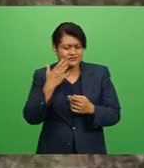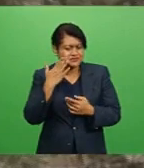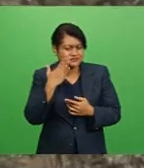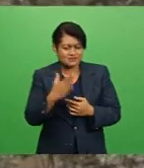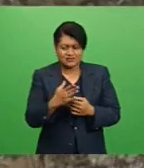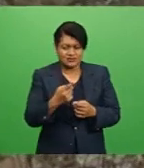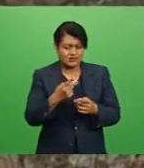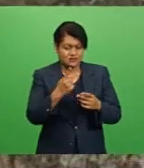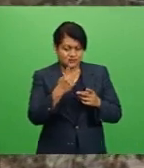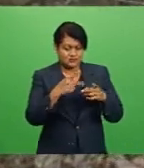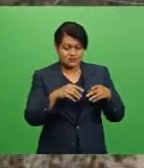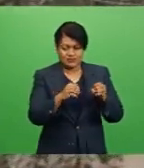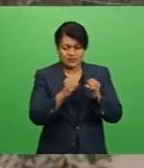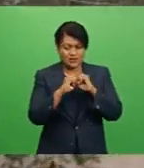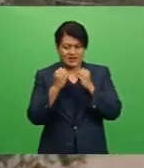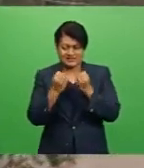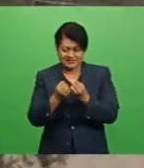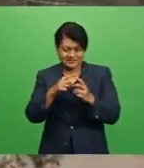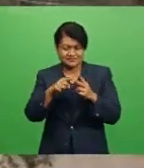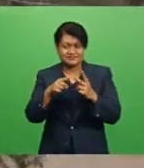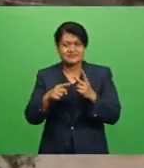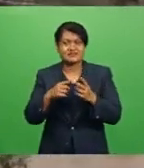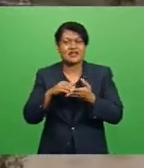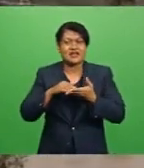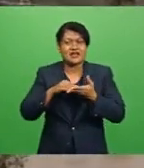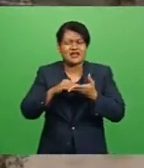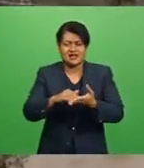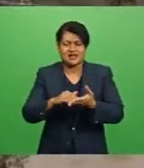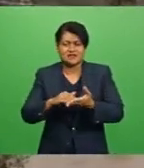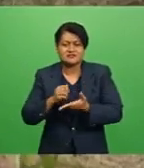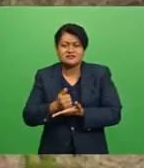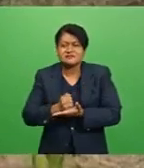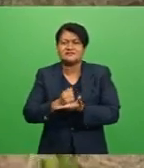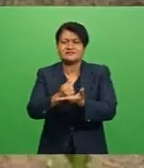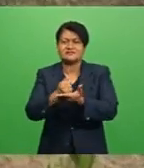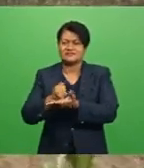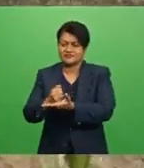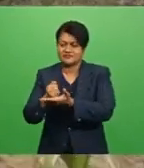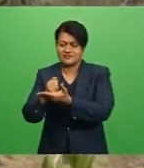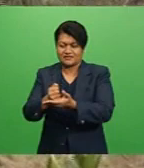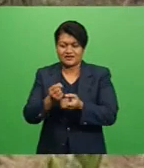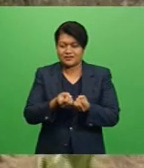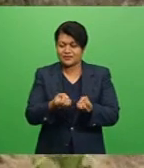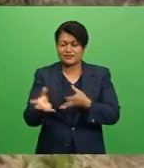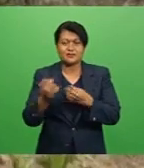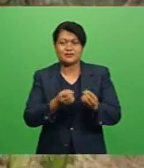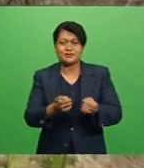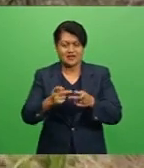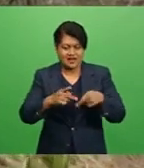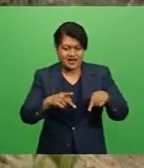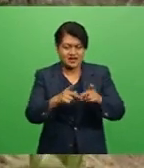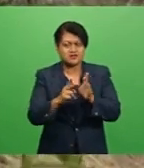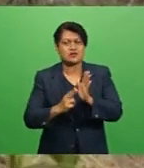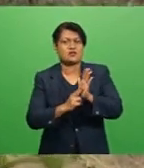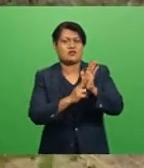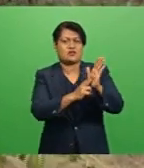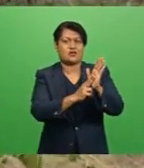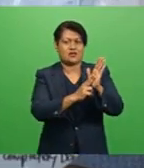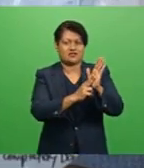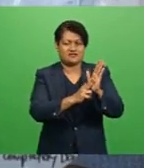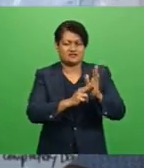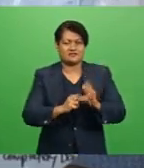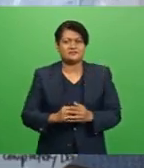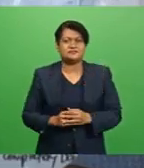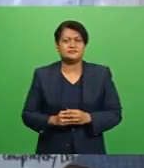Sea Mercy for stepping in to help with the supply of relief items to the affected maritime islands in the Northern Division. Right now, there